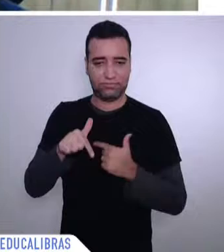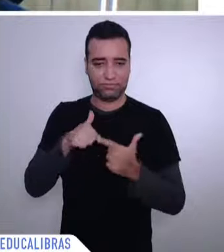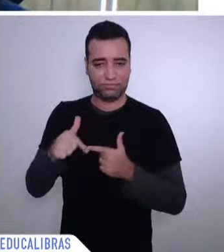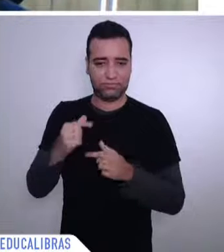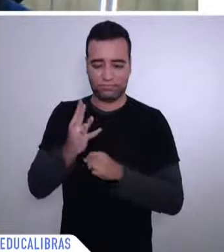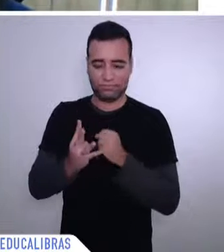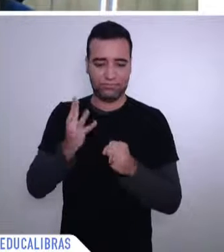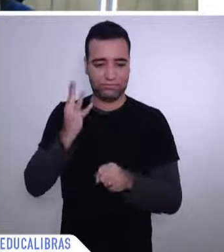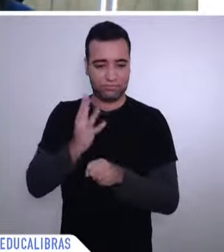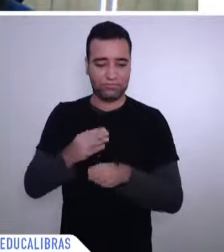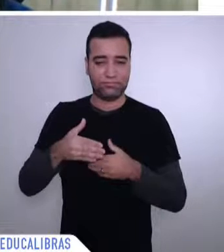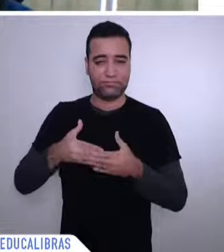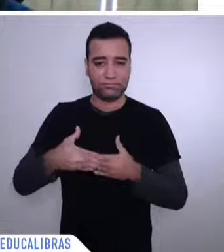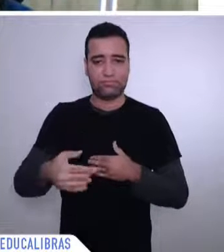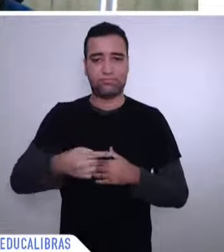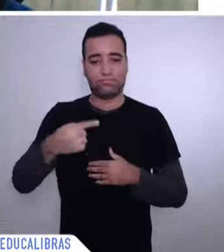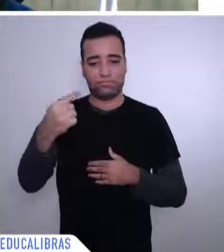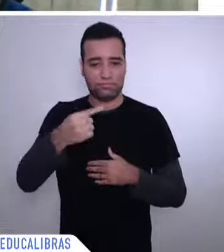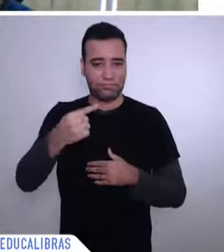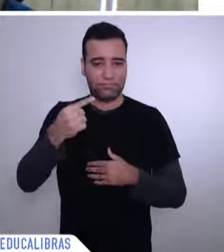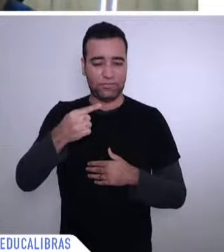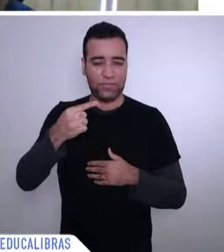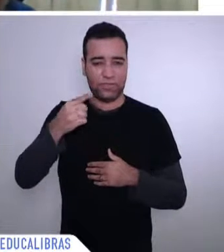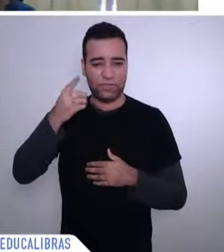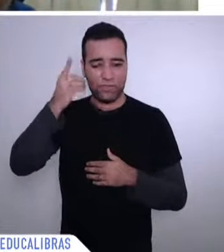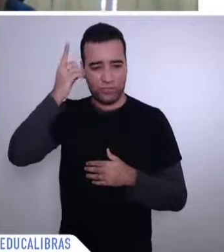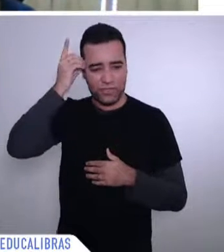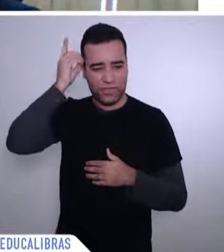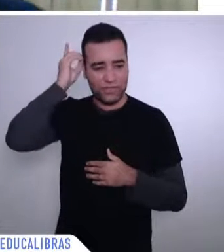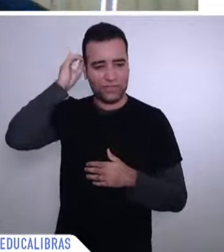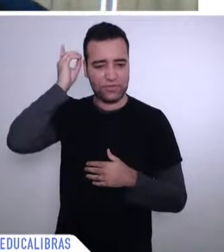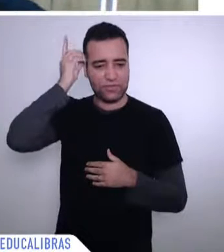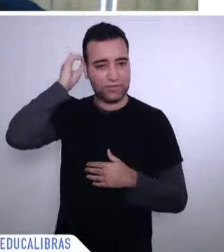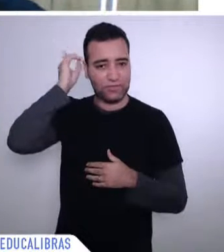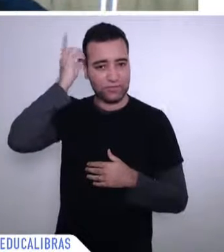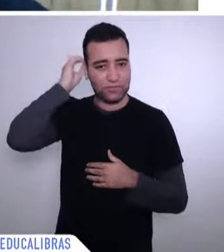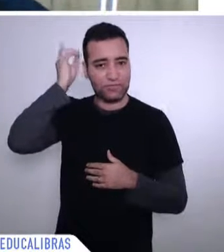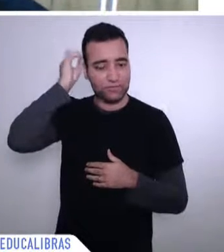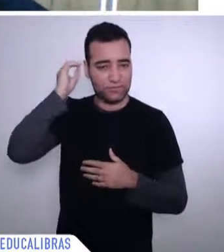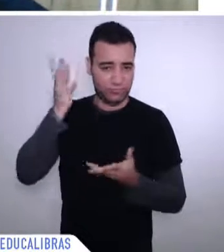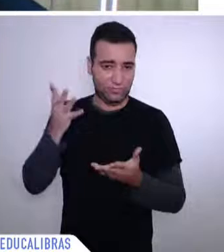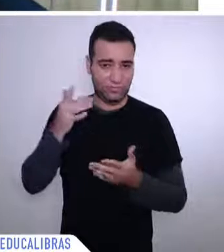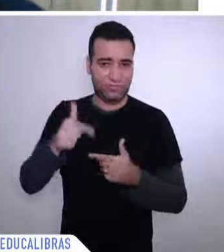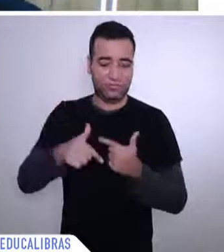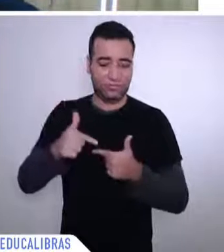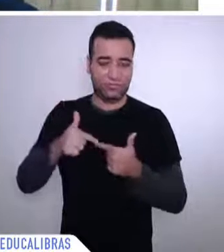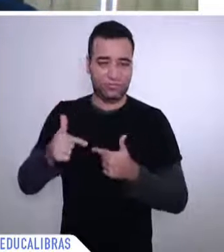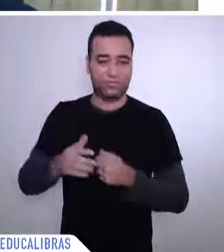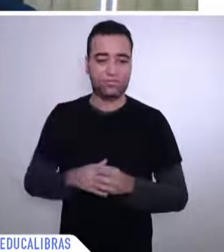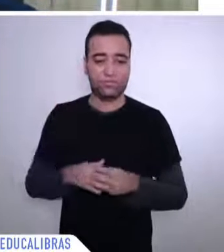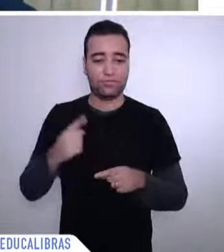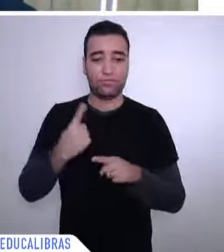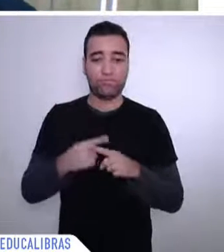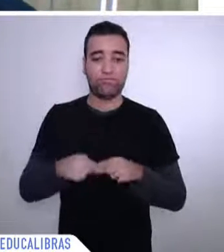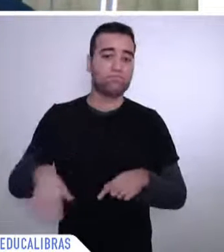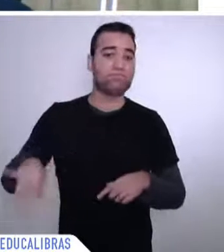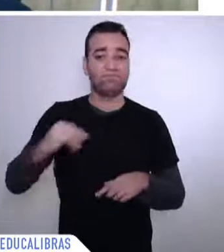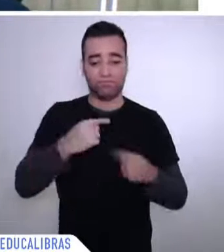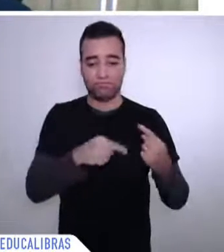the term with Lula in his first term and second term, and also in the first term with